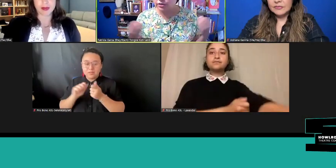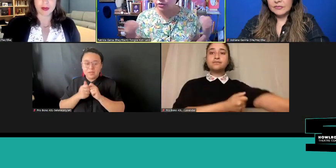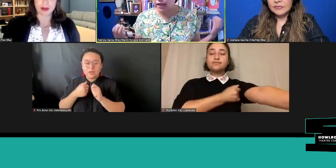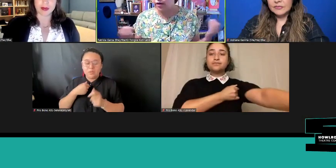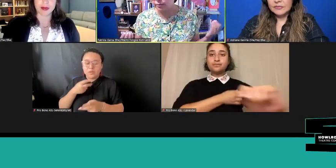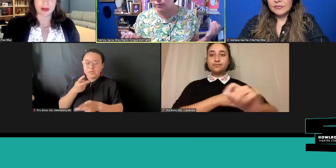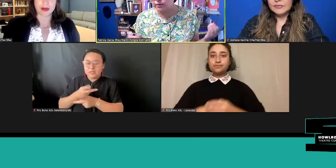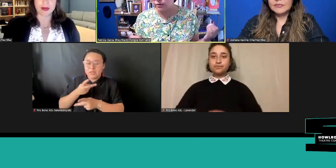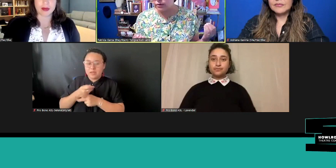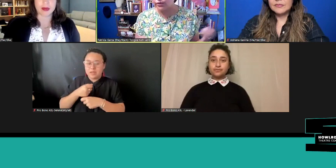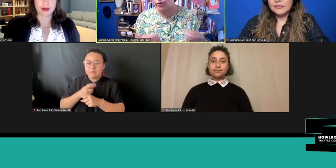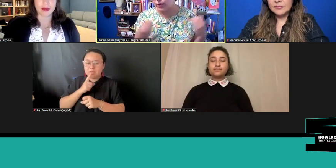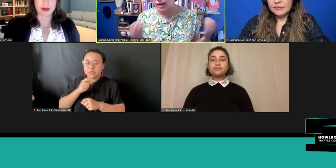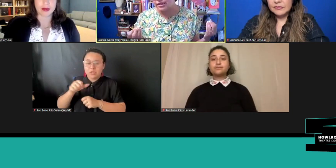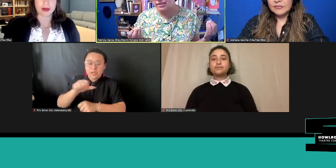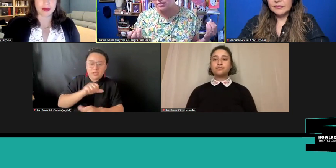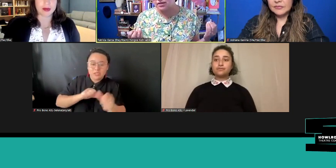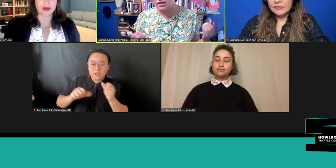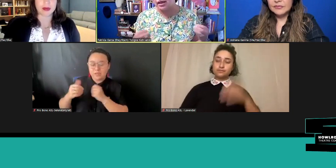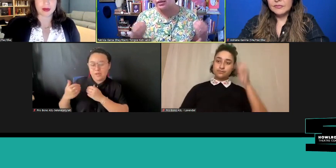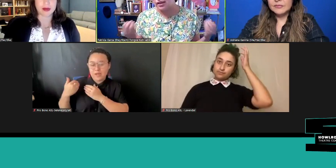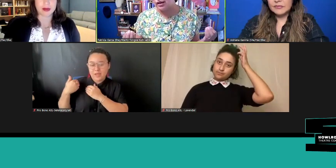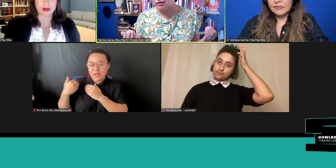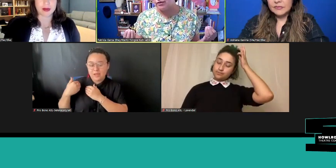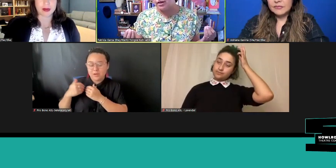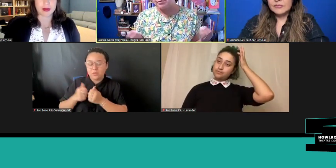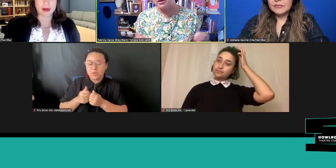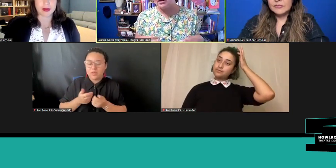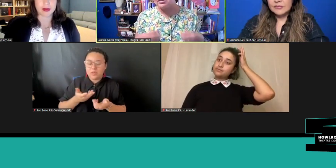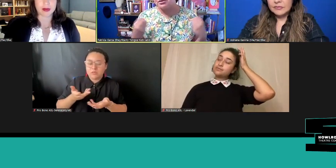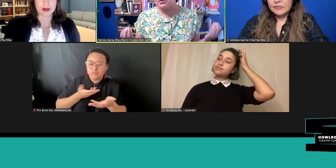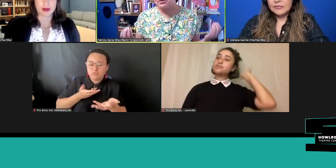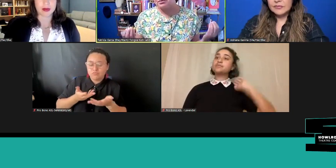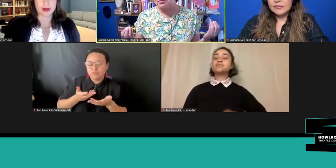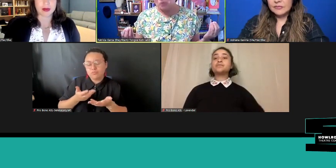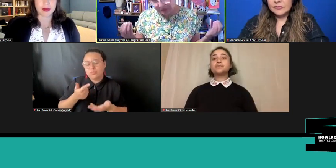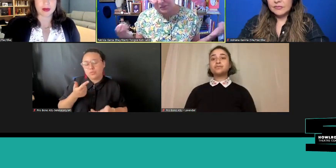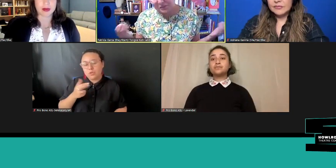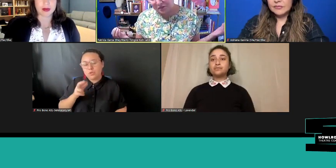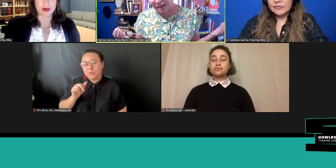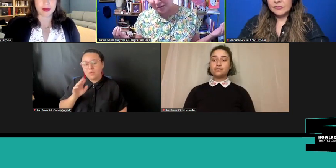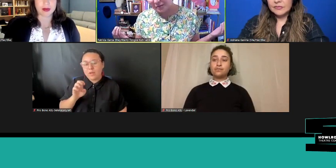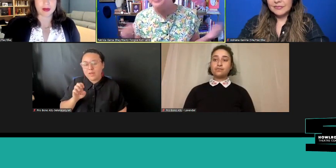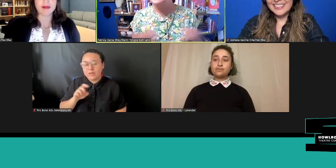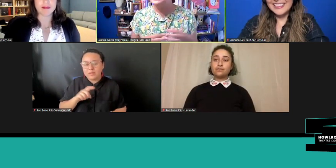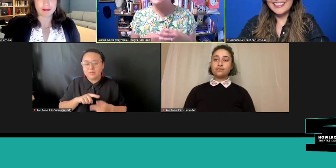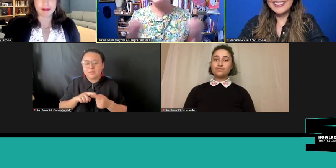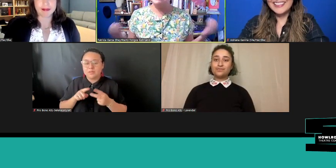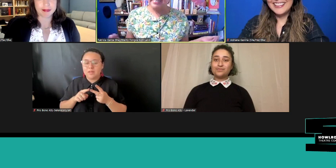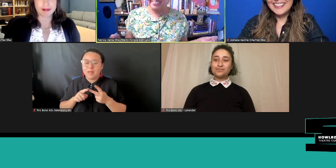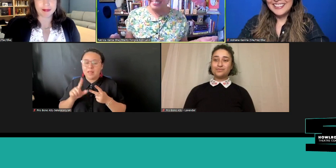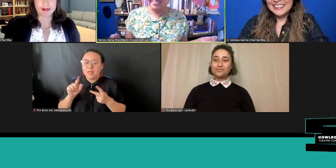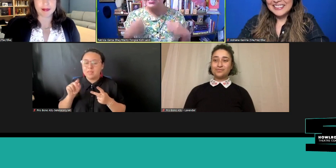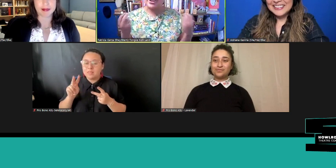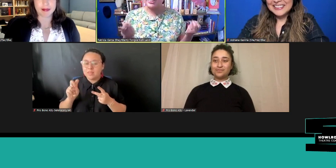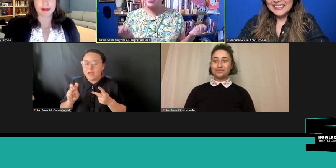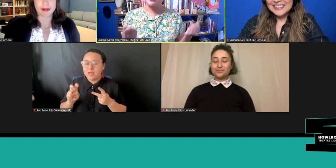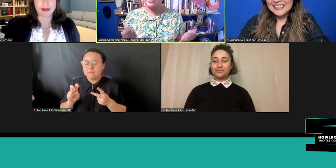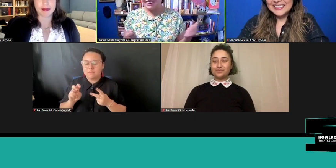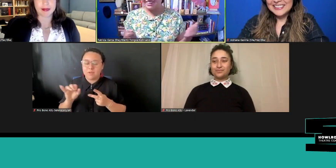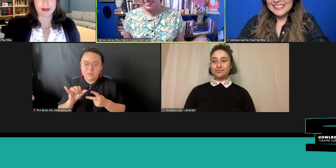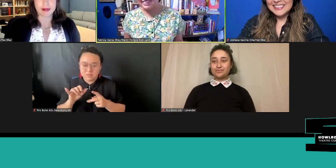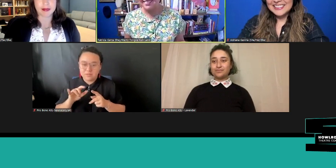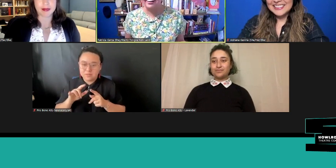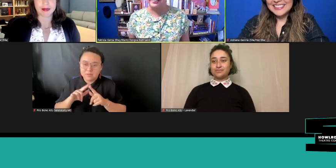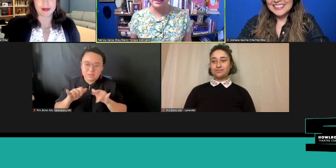each other accountable with grace and love, but also hold each other accountable? So I don't know. I'm just very curious what